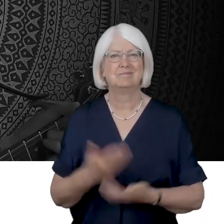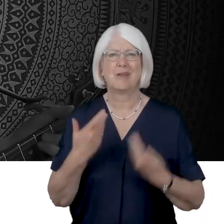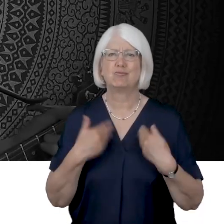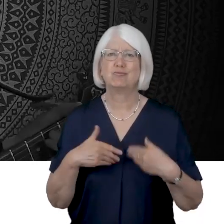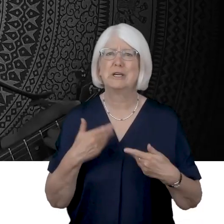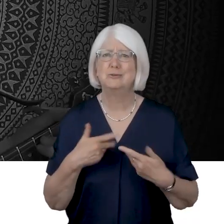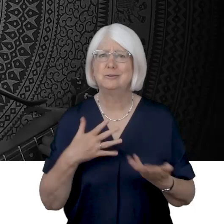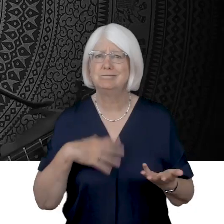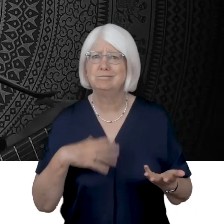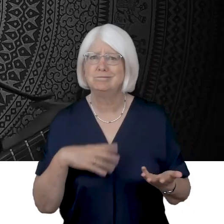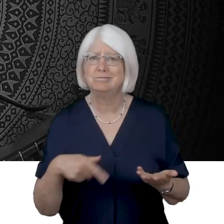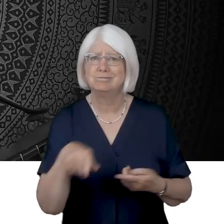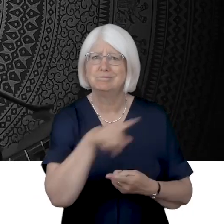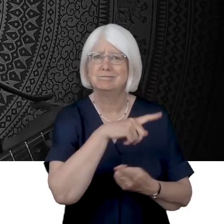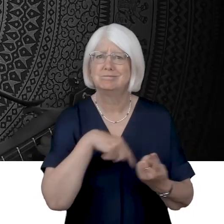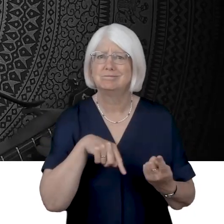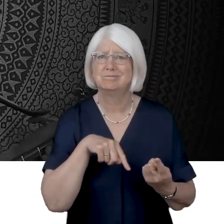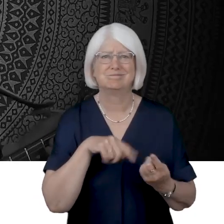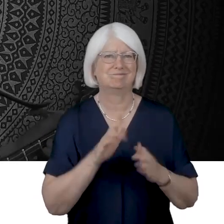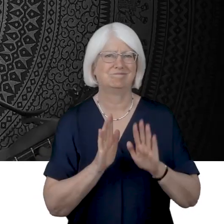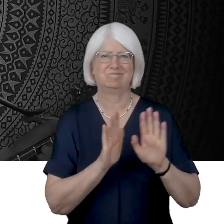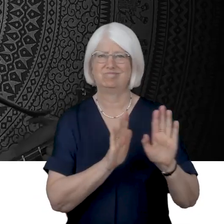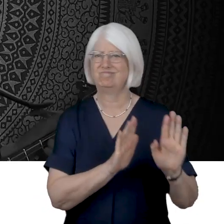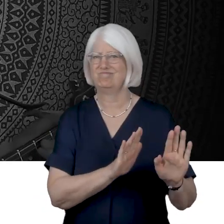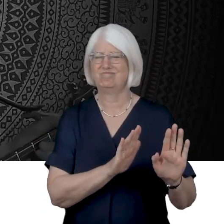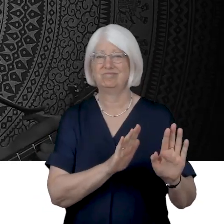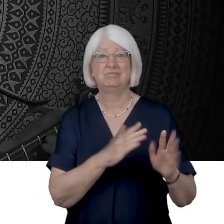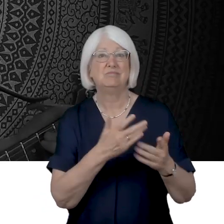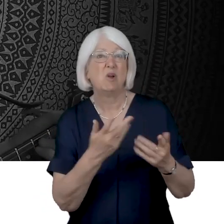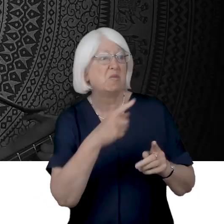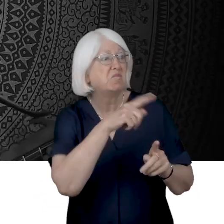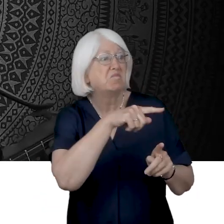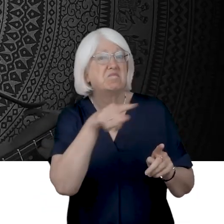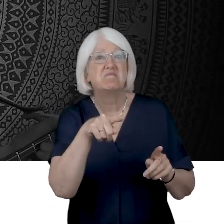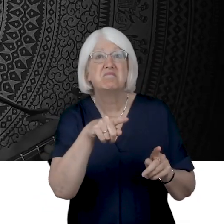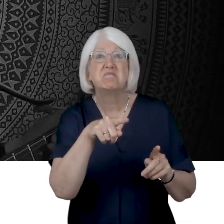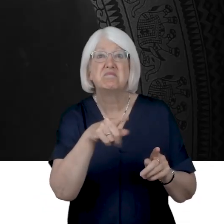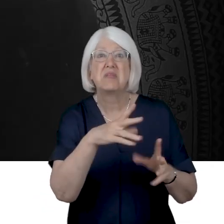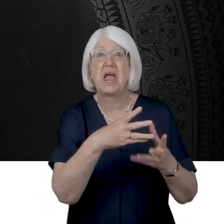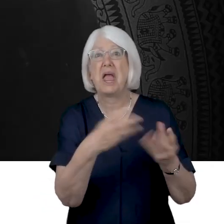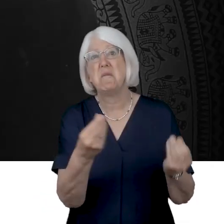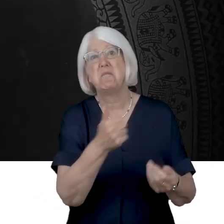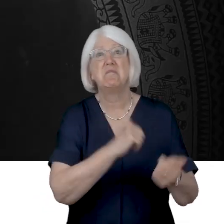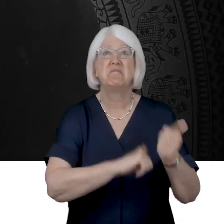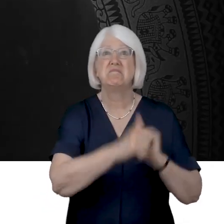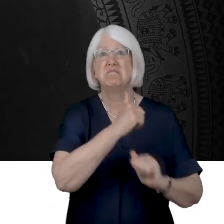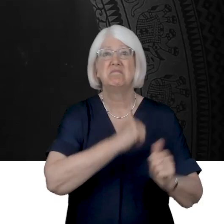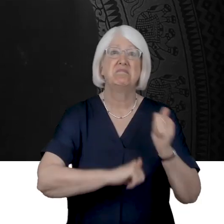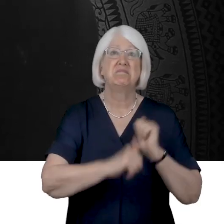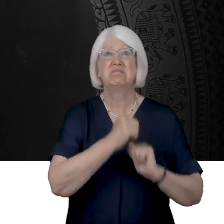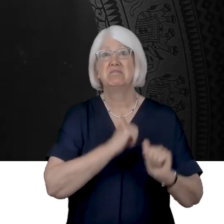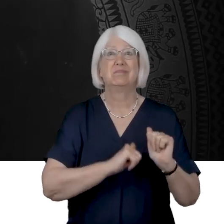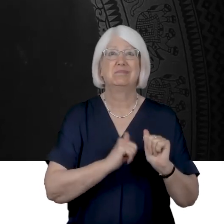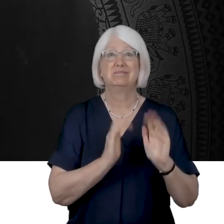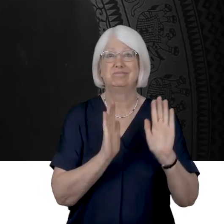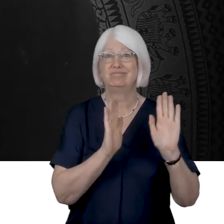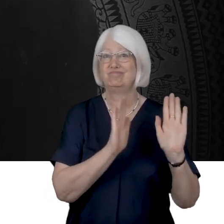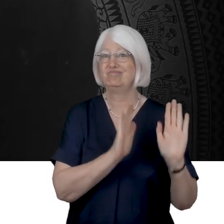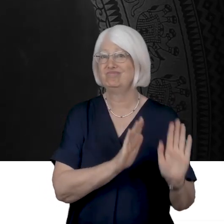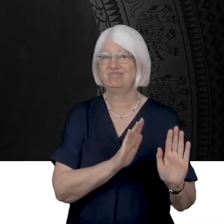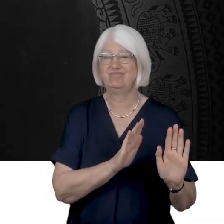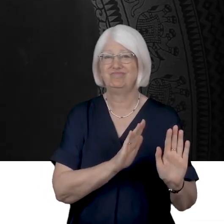power. Riches I heed not, no man's empty